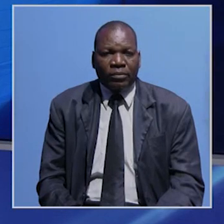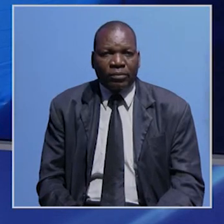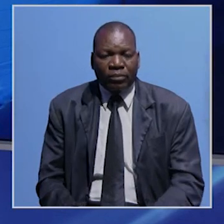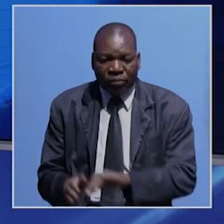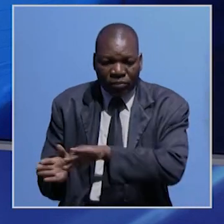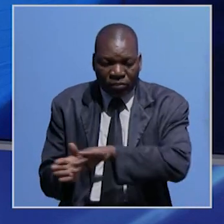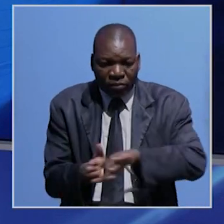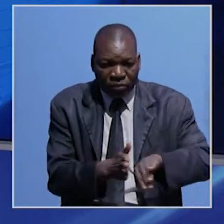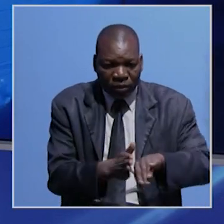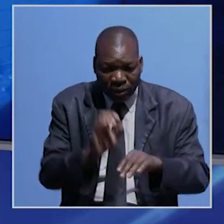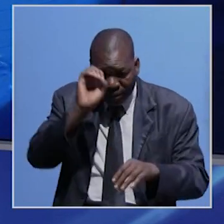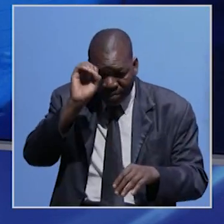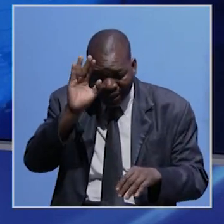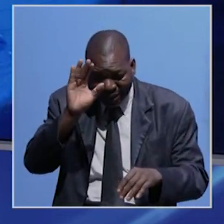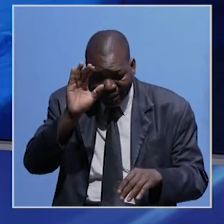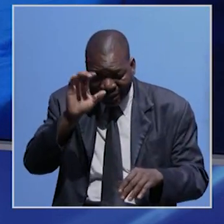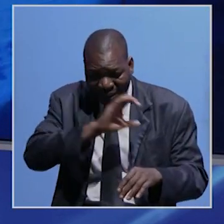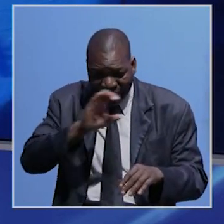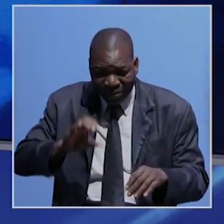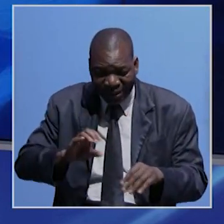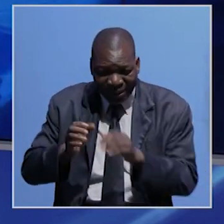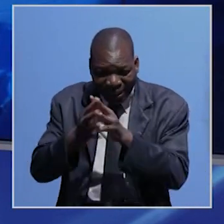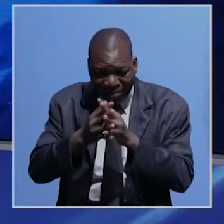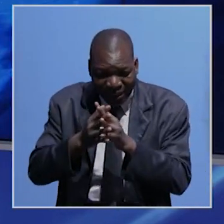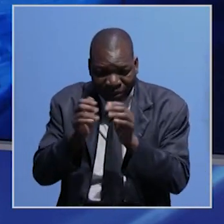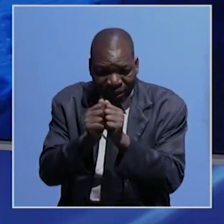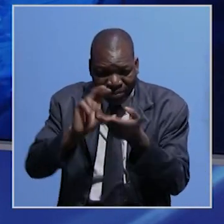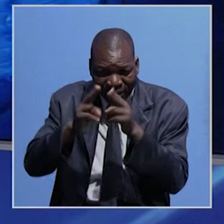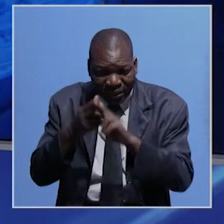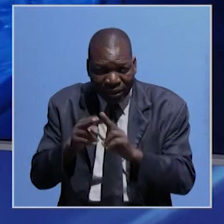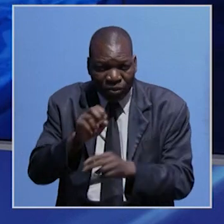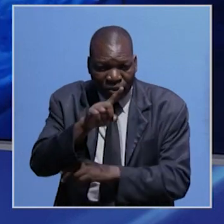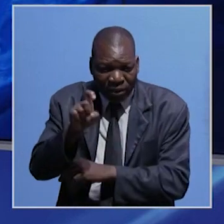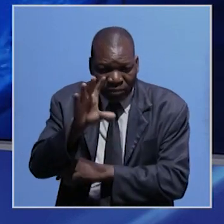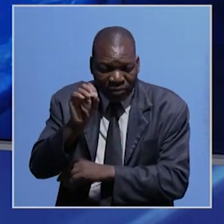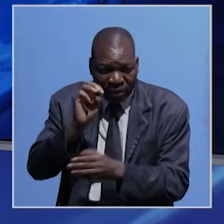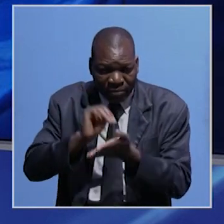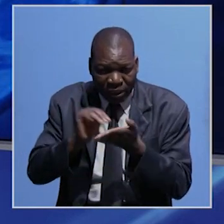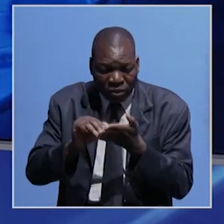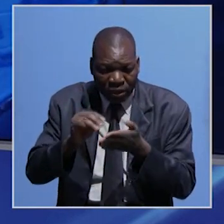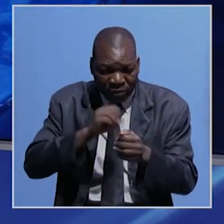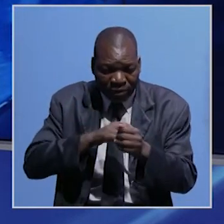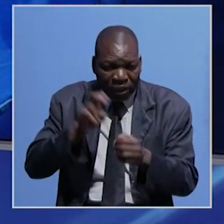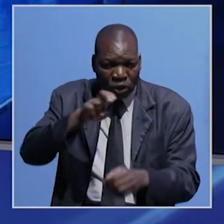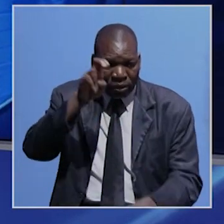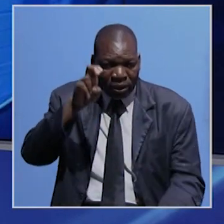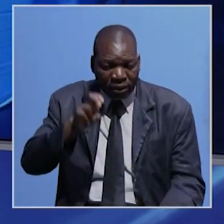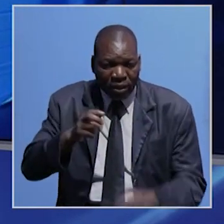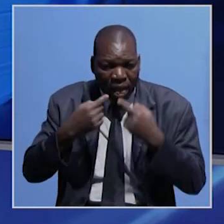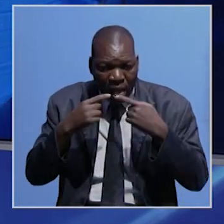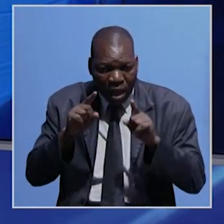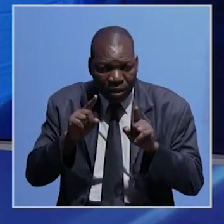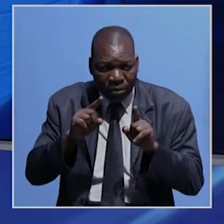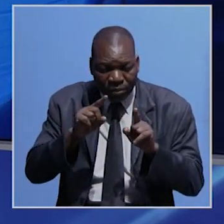A US-based mining firm with its partners has announced a $150 million investment in mining exploration and development